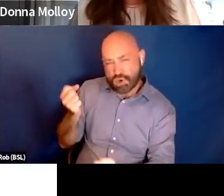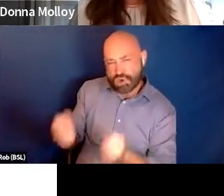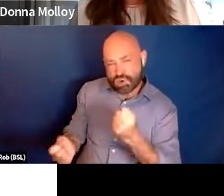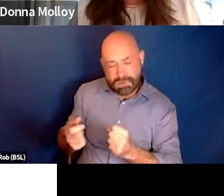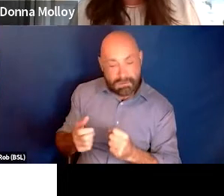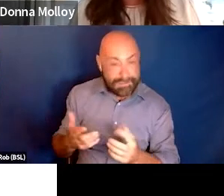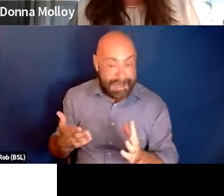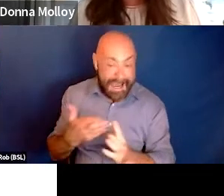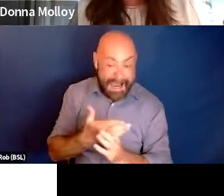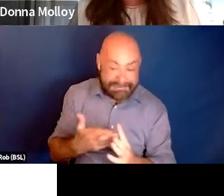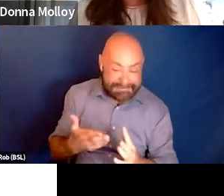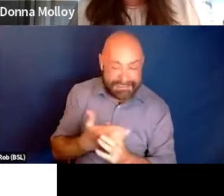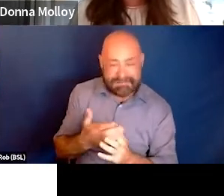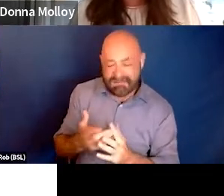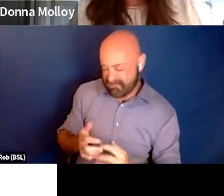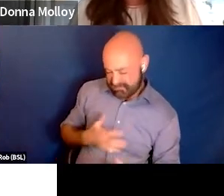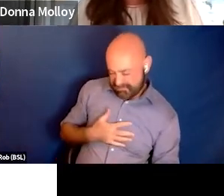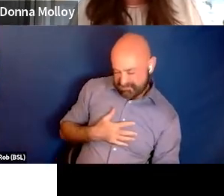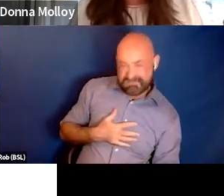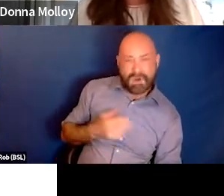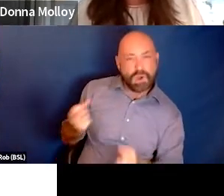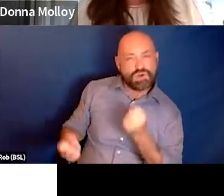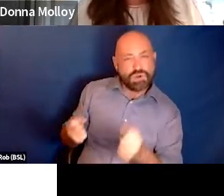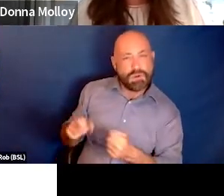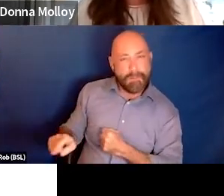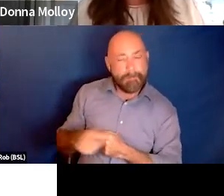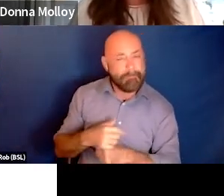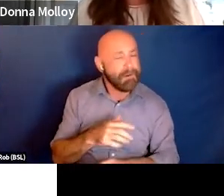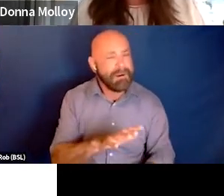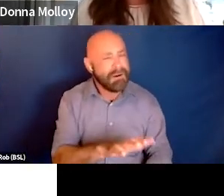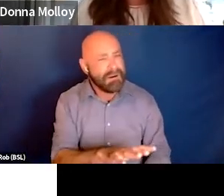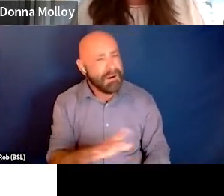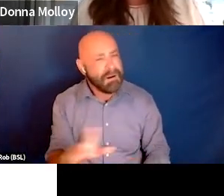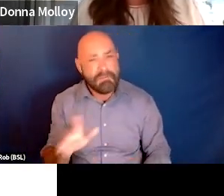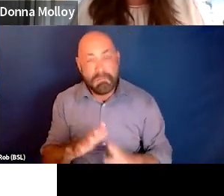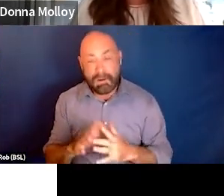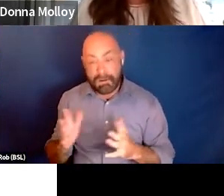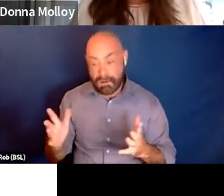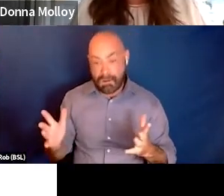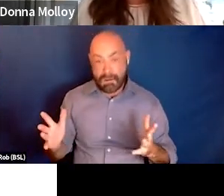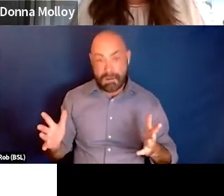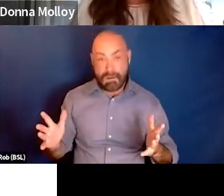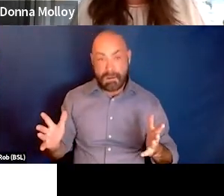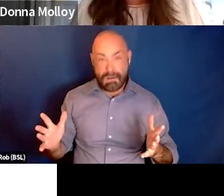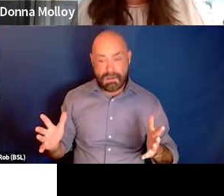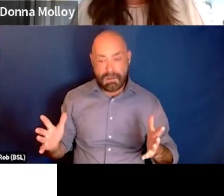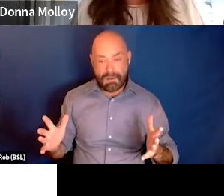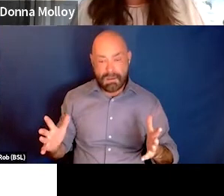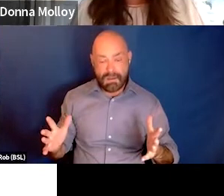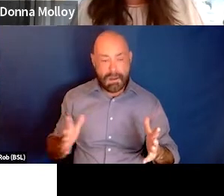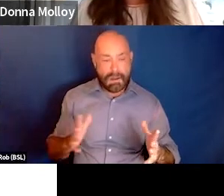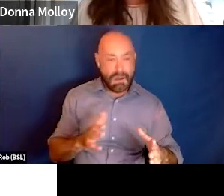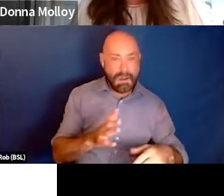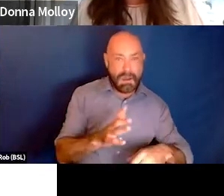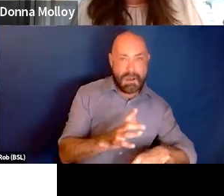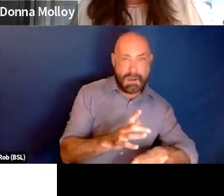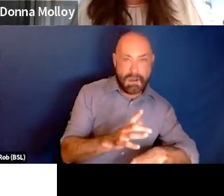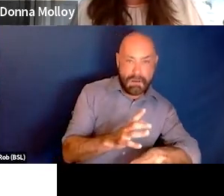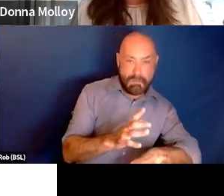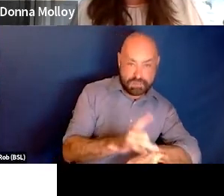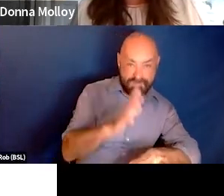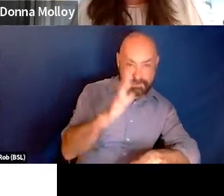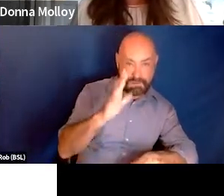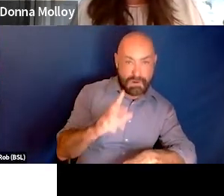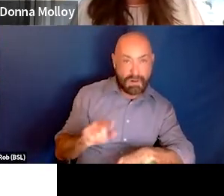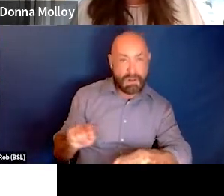access help for their child or family. Yet we know that the quality of the relationship between a practitioner and a family, child or